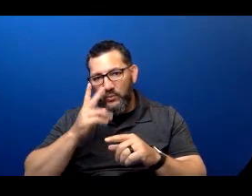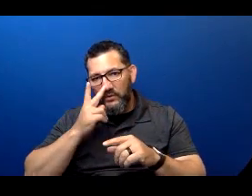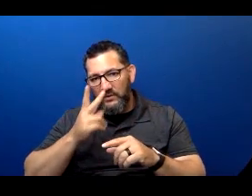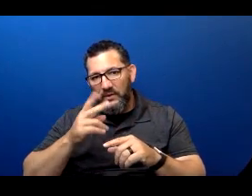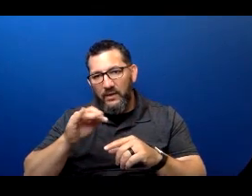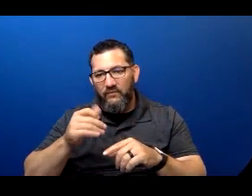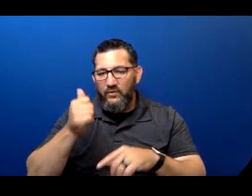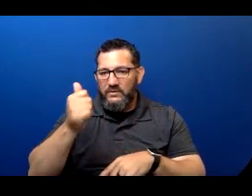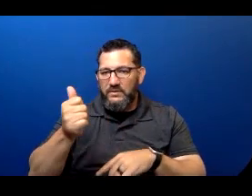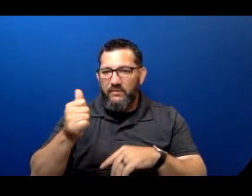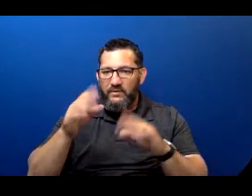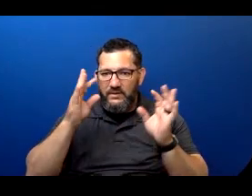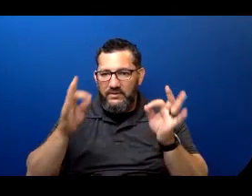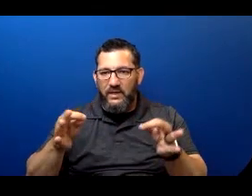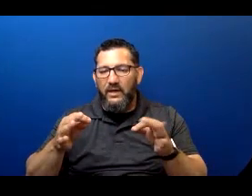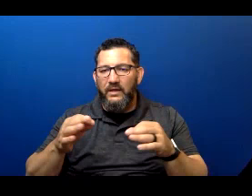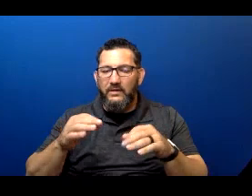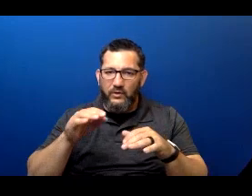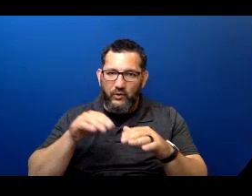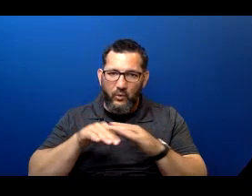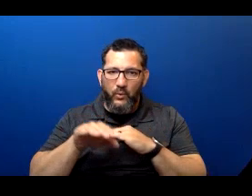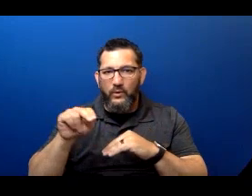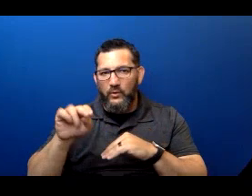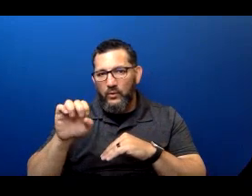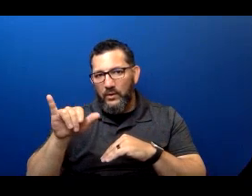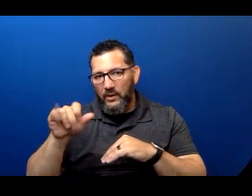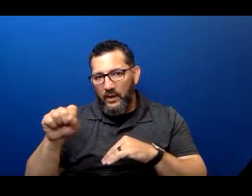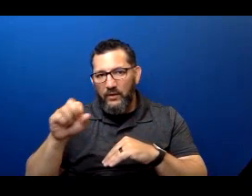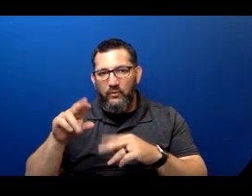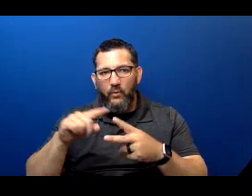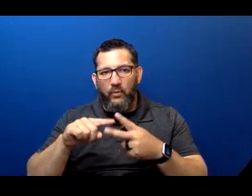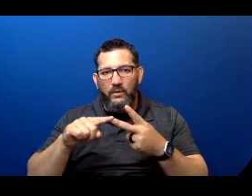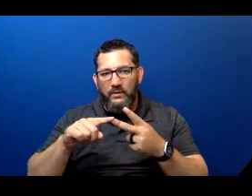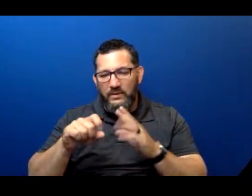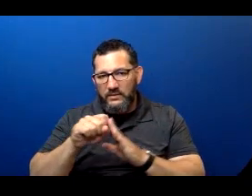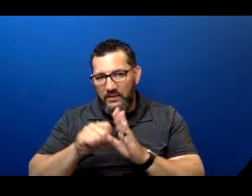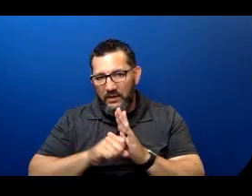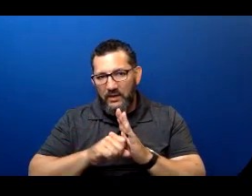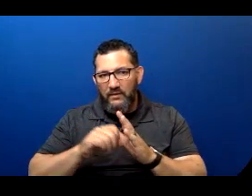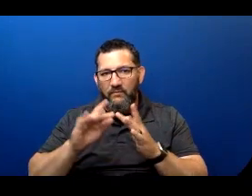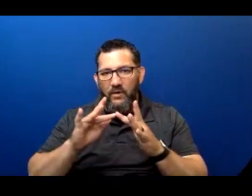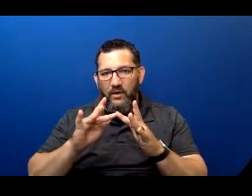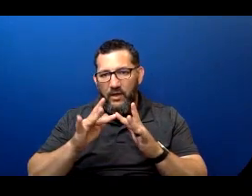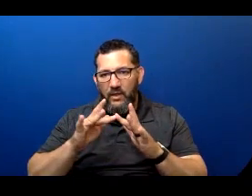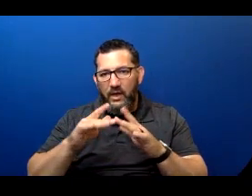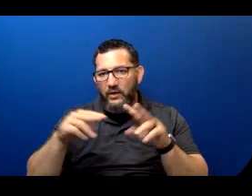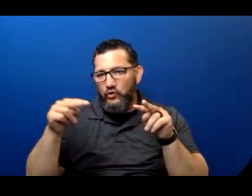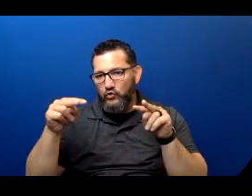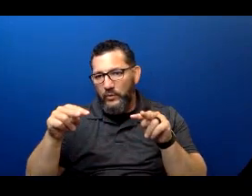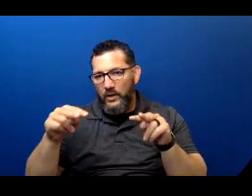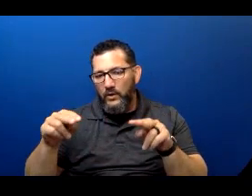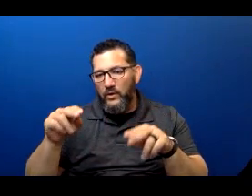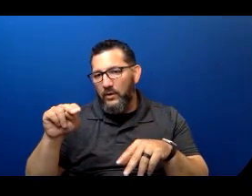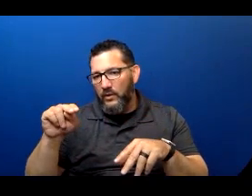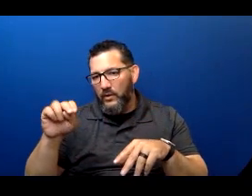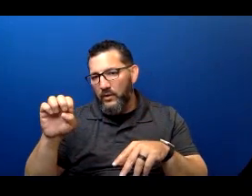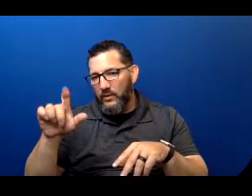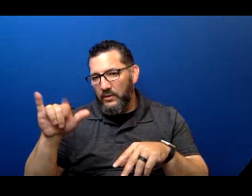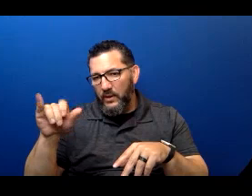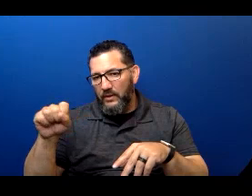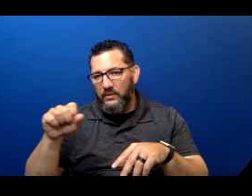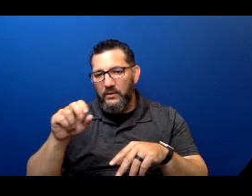on your own decide to go into NELIS or the state's online legislative tracker. And NELIS stands for